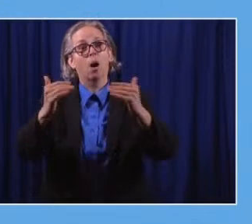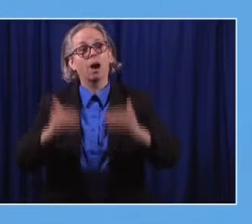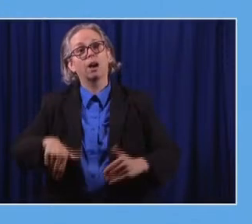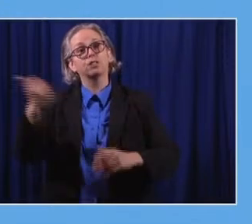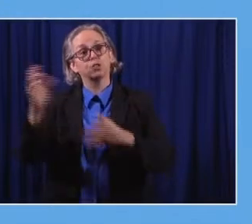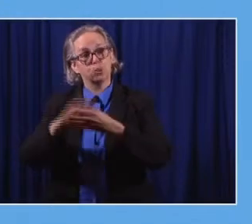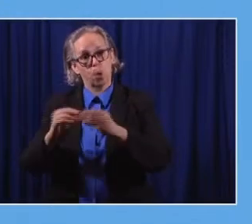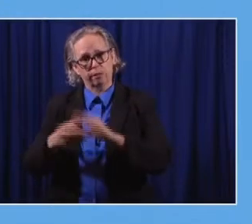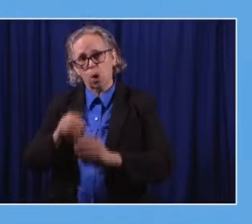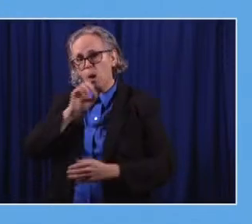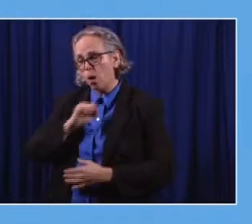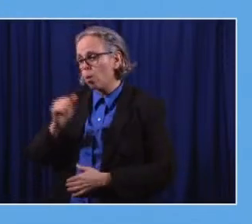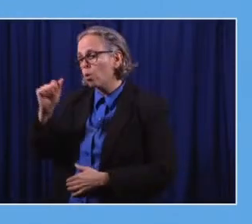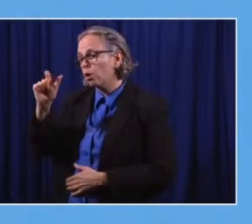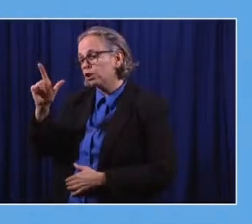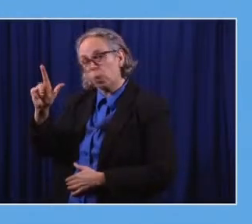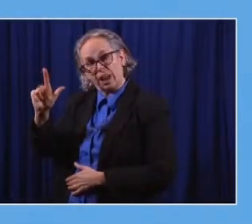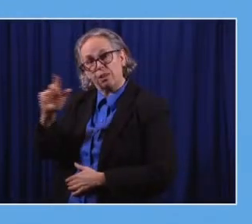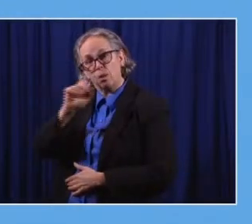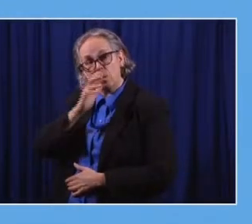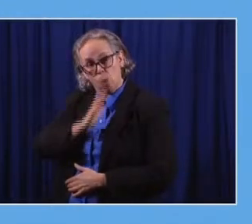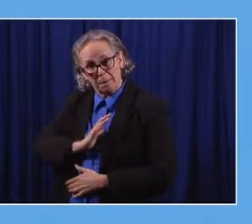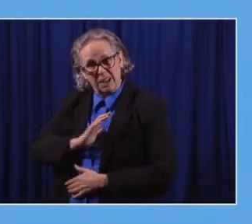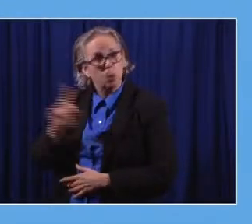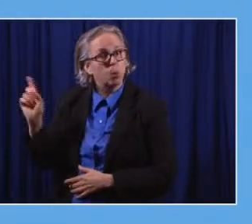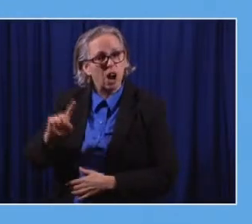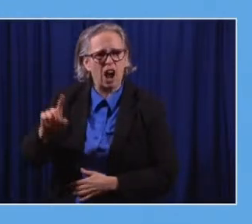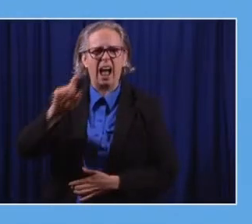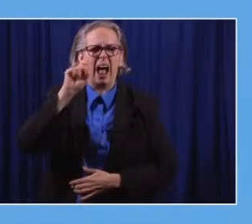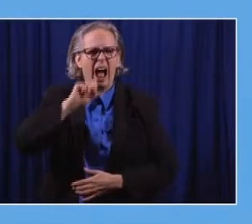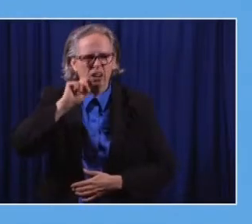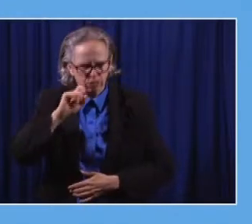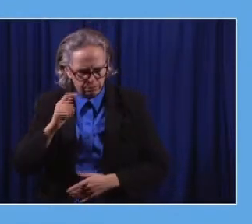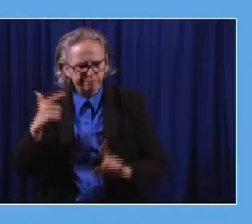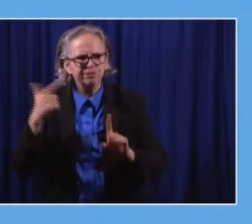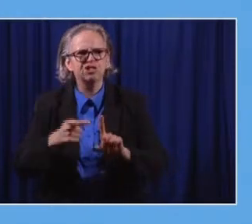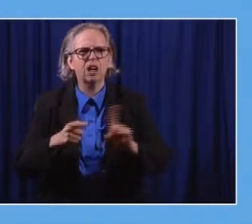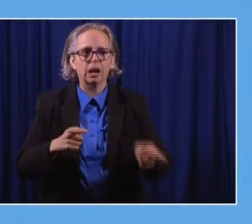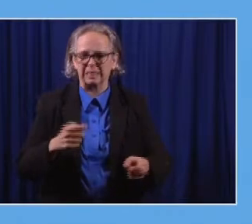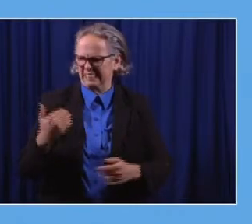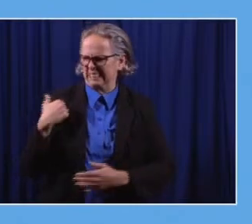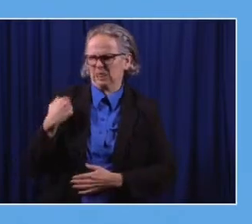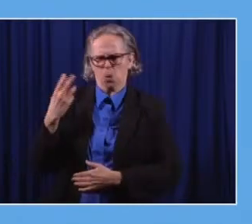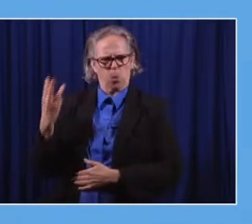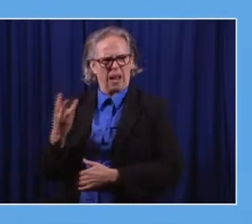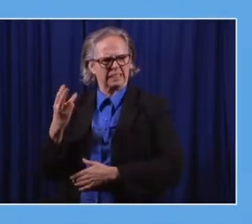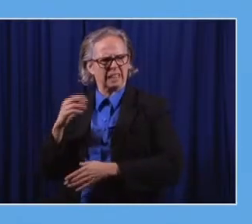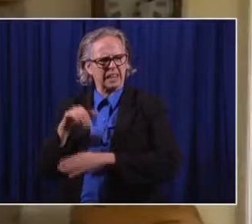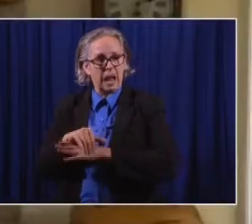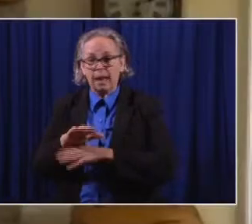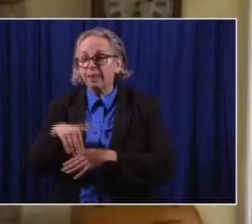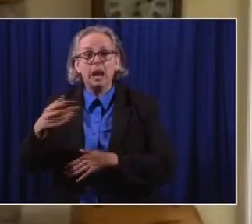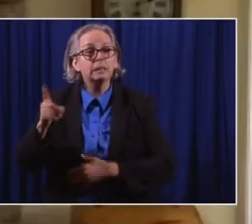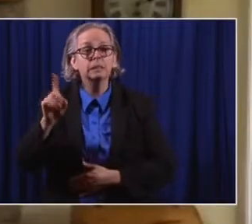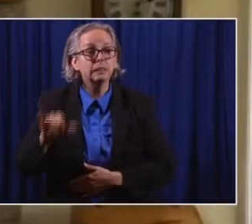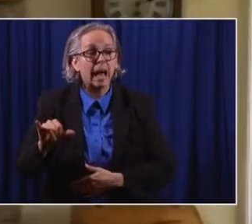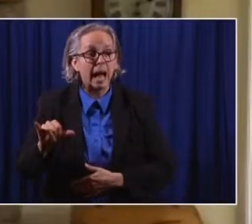in Akron Wednesday night. The next day, 2 more people were shot at a vigil held in the victim's